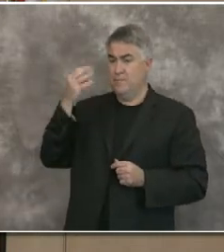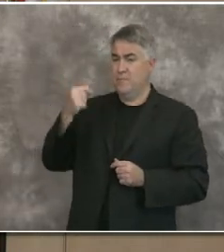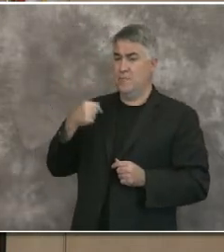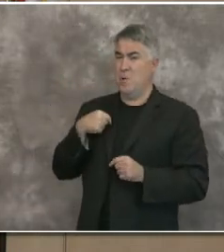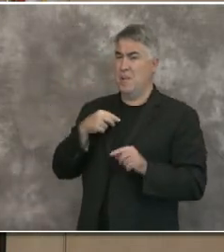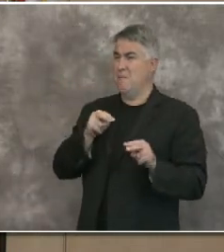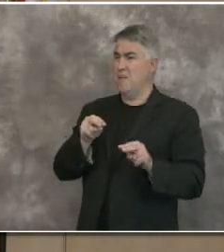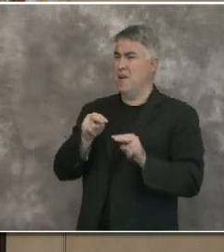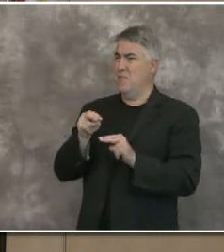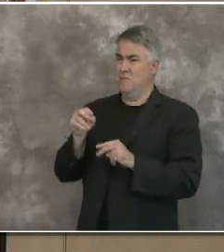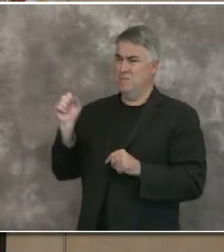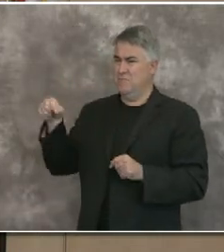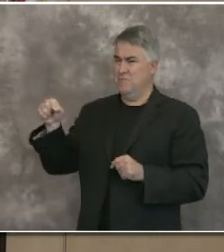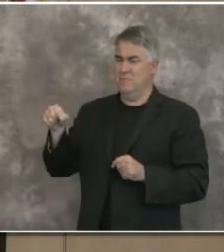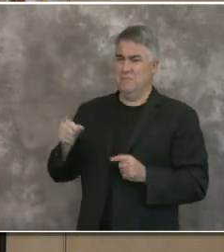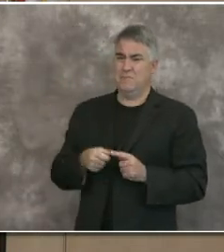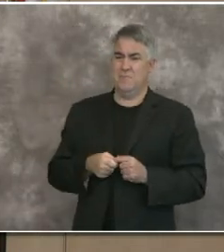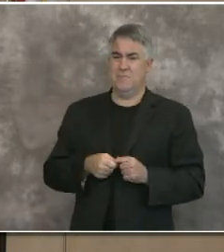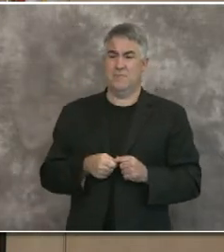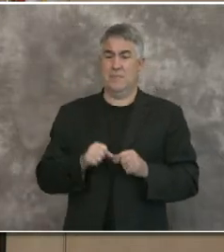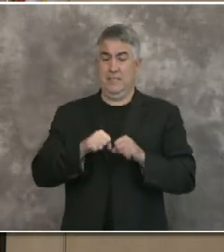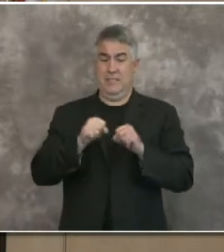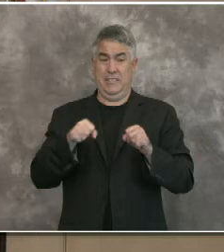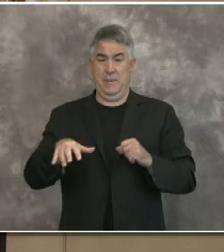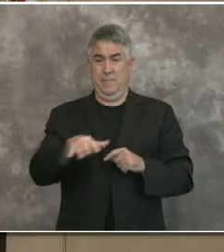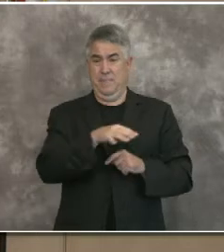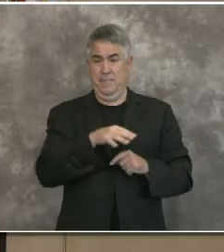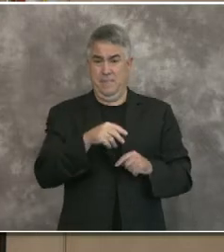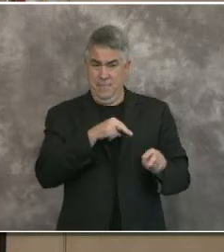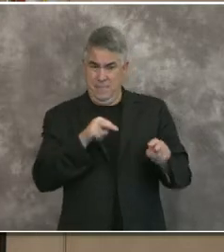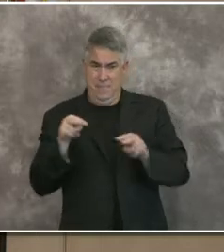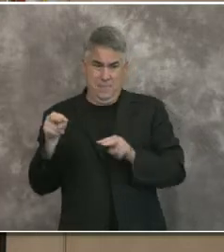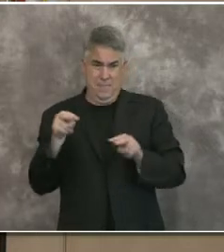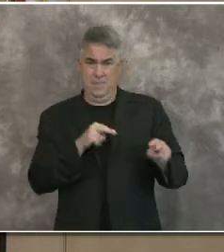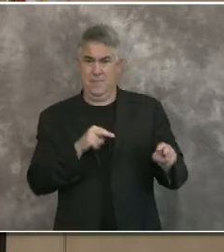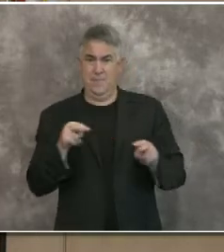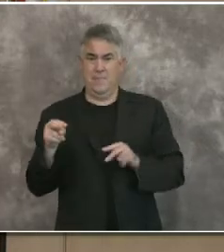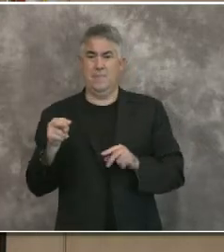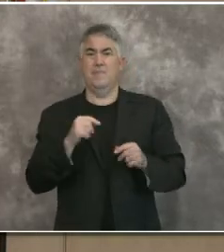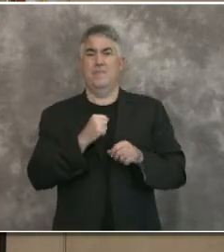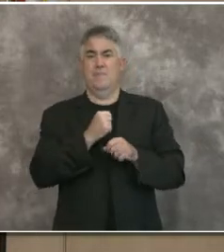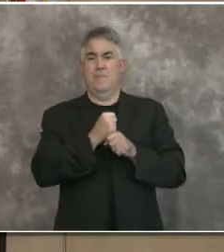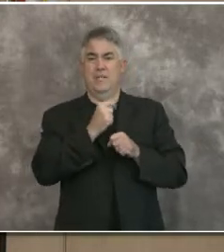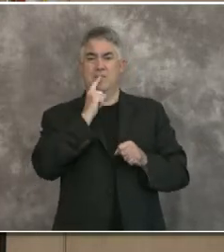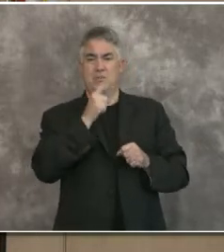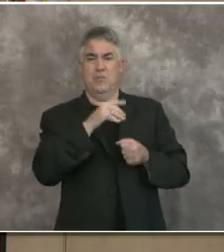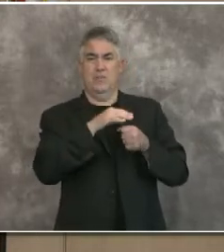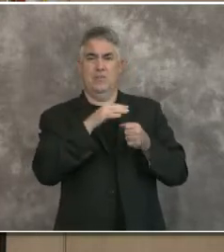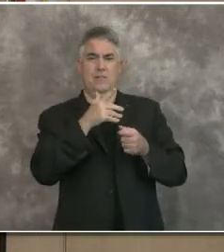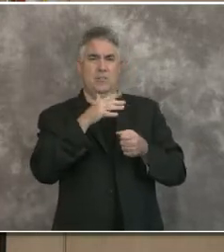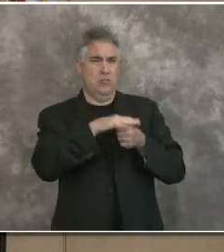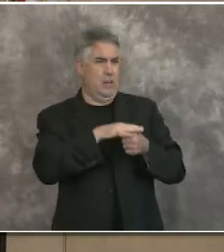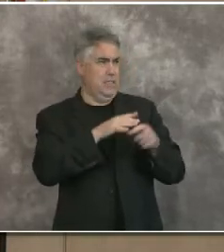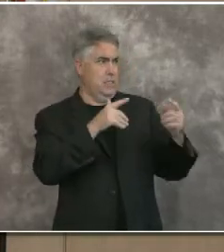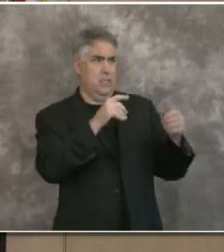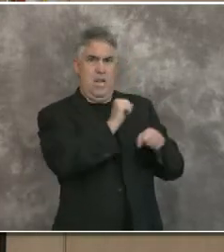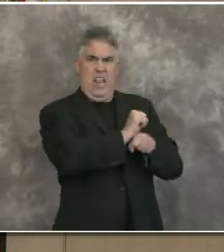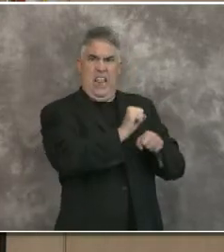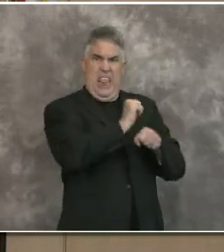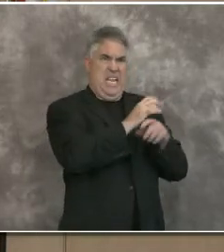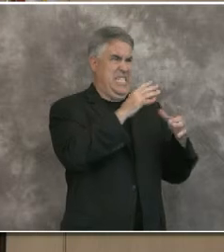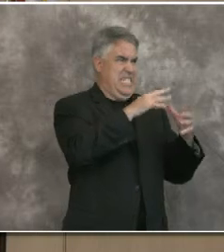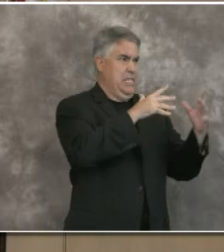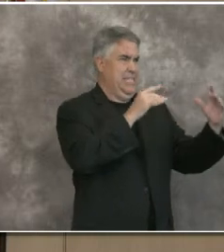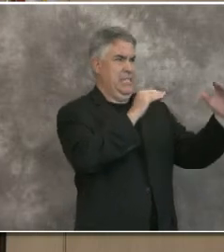our system is set up that when there is a stress point, there's an opportunity to relieve that stress.